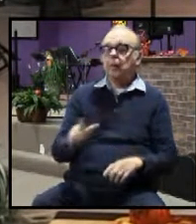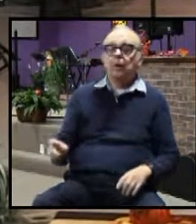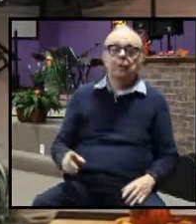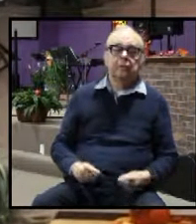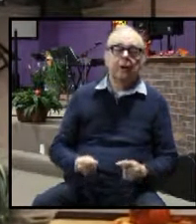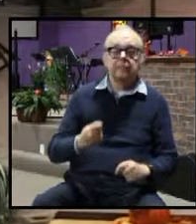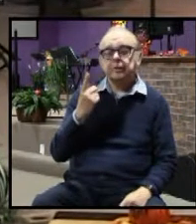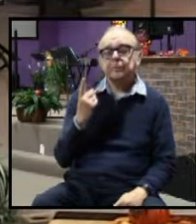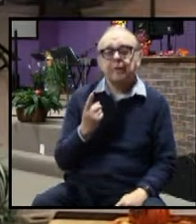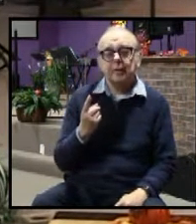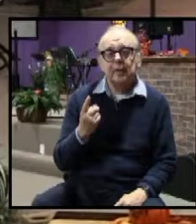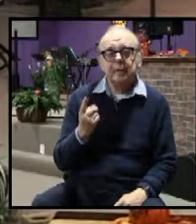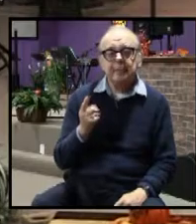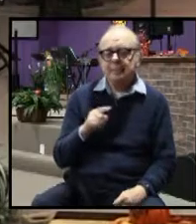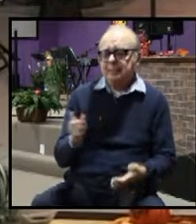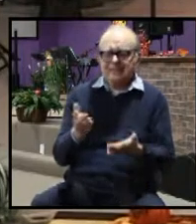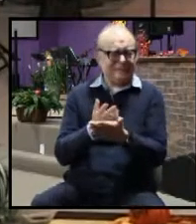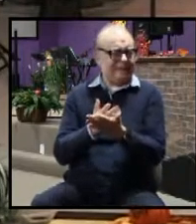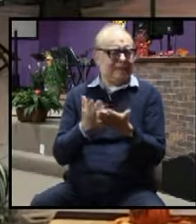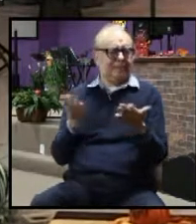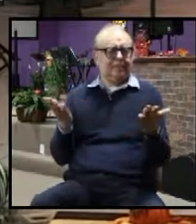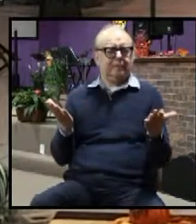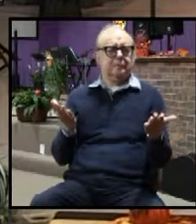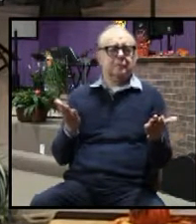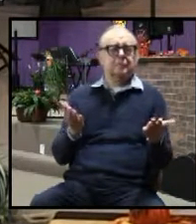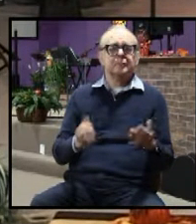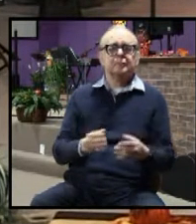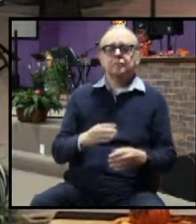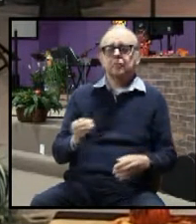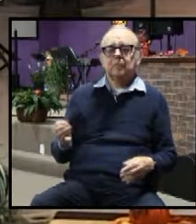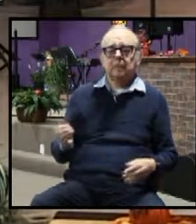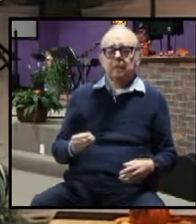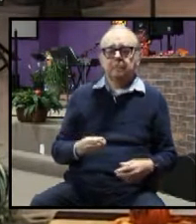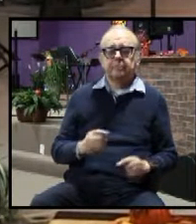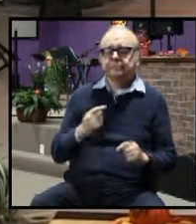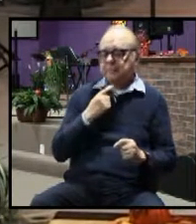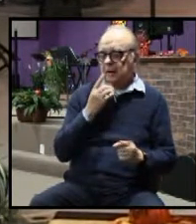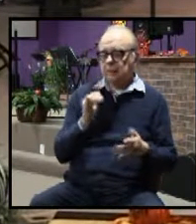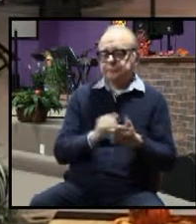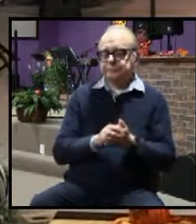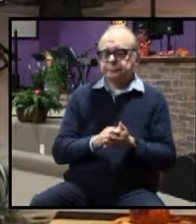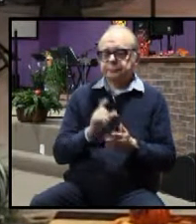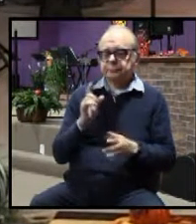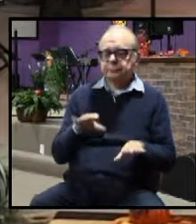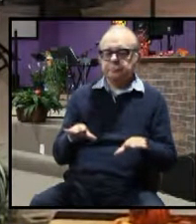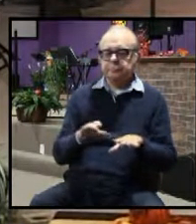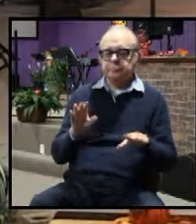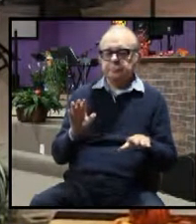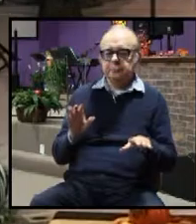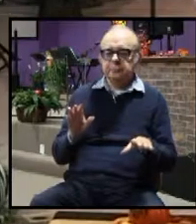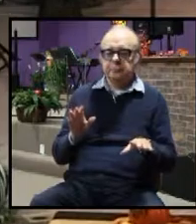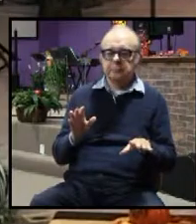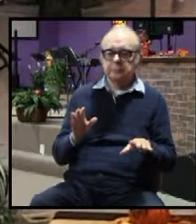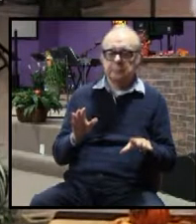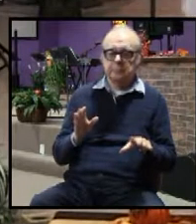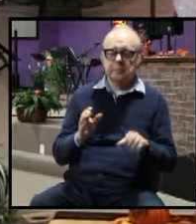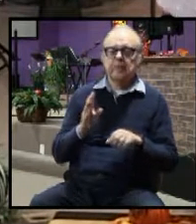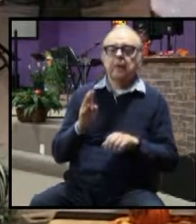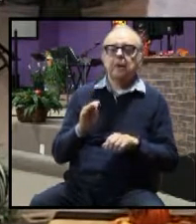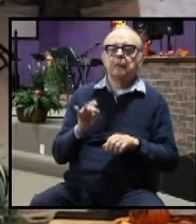figure out these things. And they're trying to tell you that what you need to do